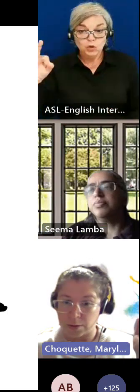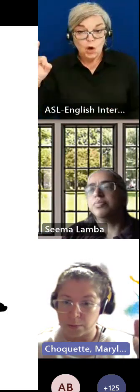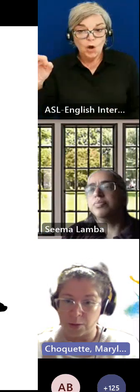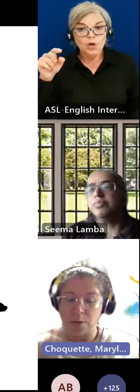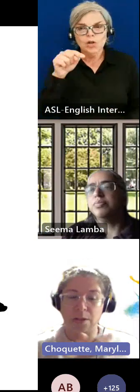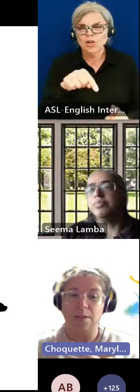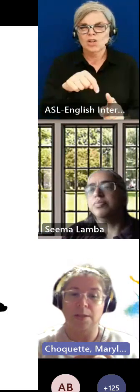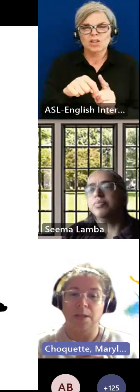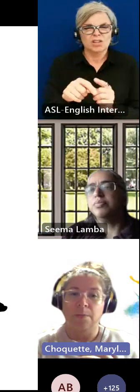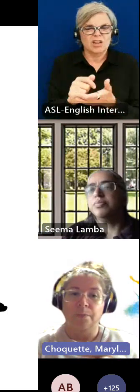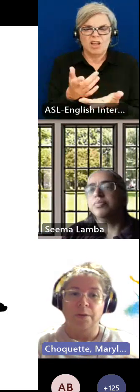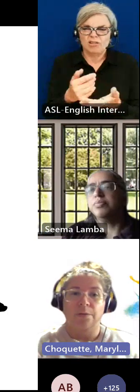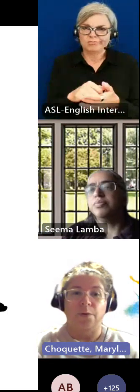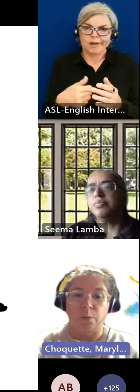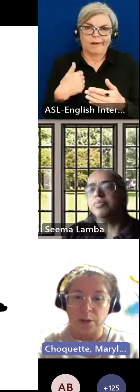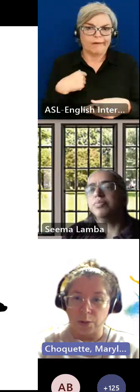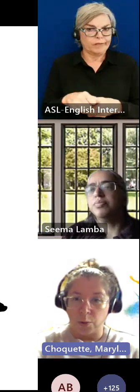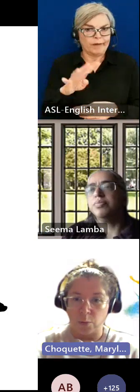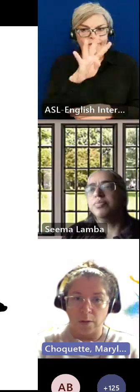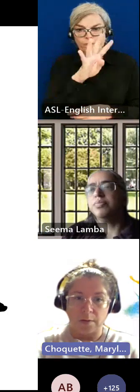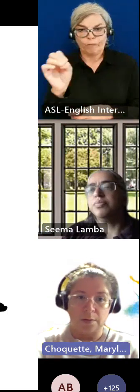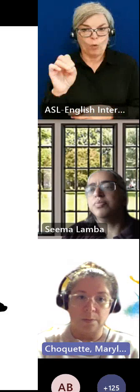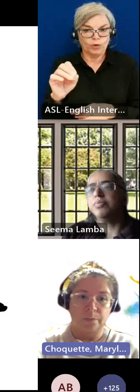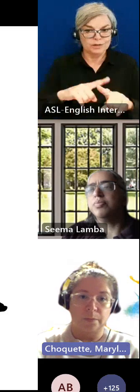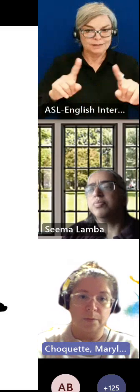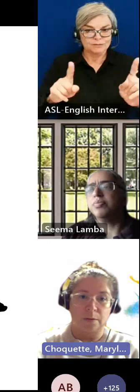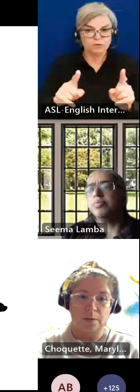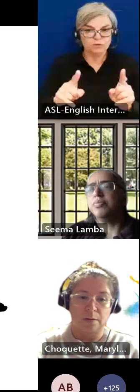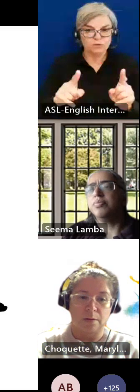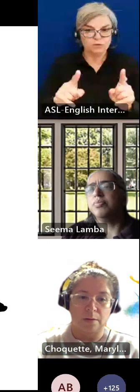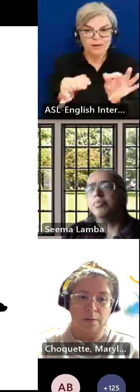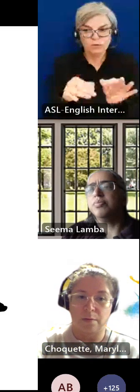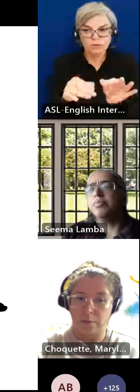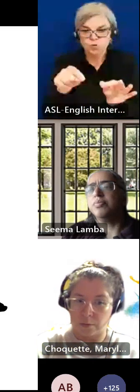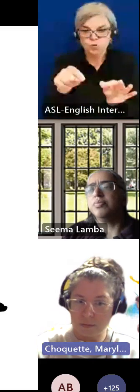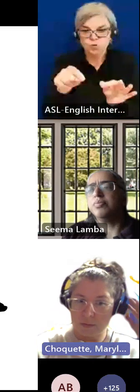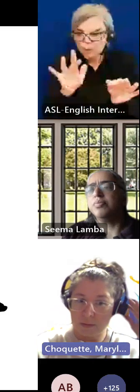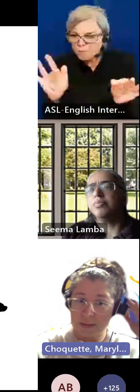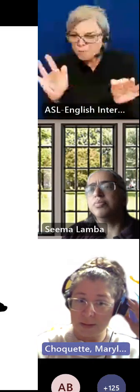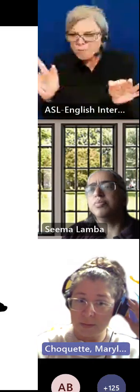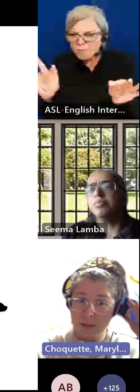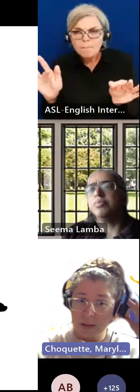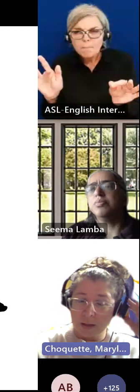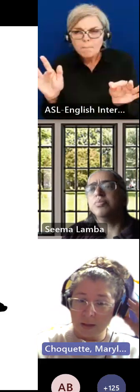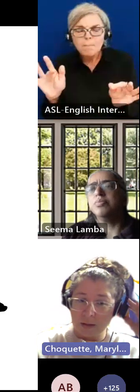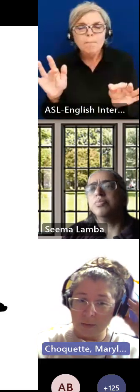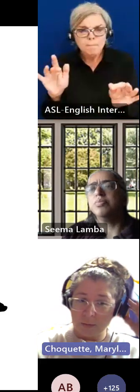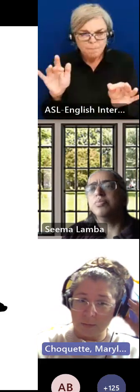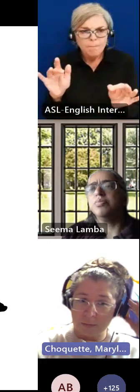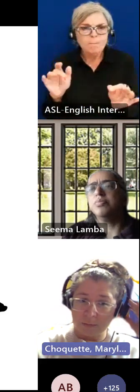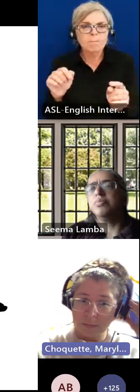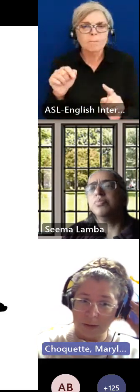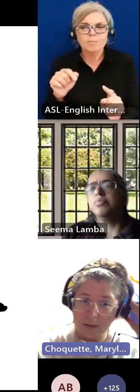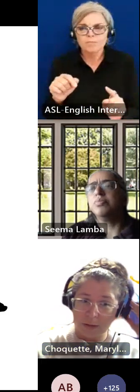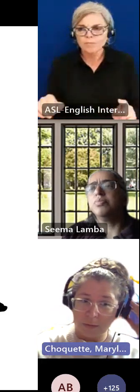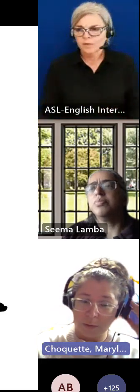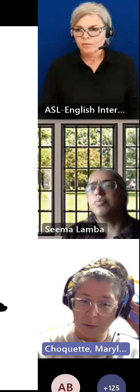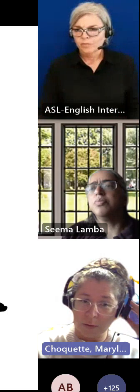40 some languages from which you want to see.